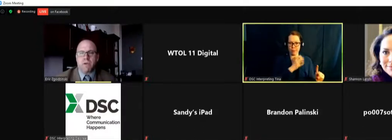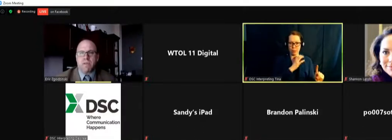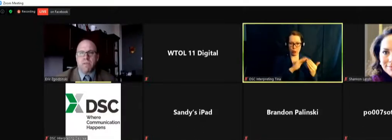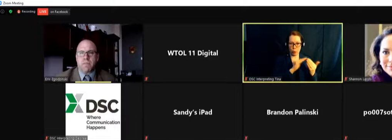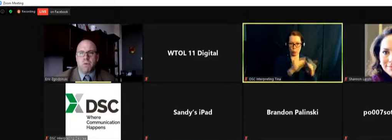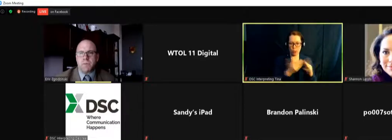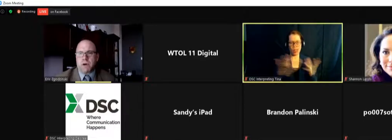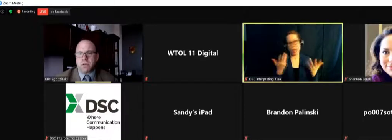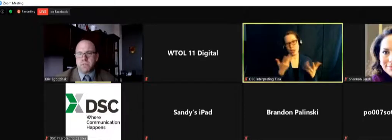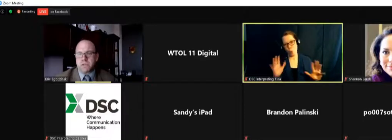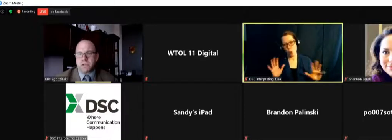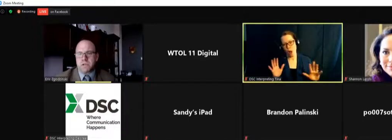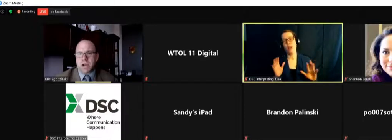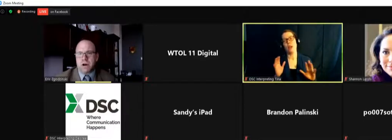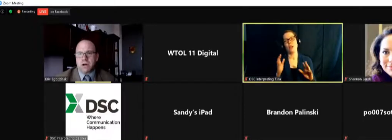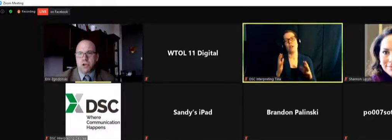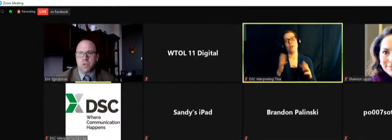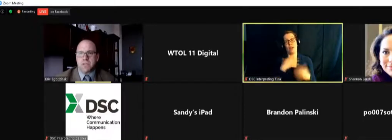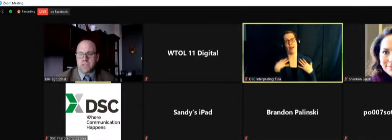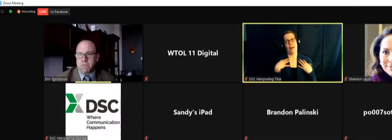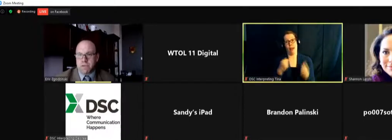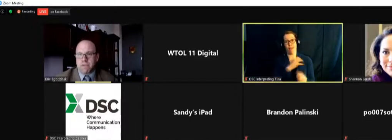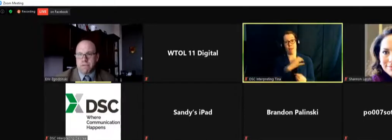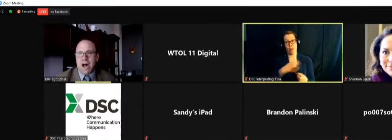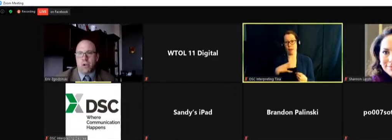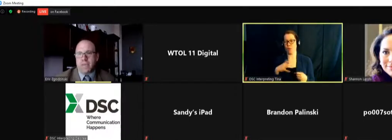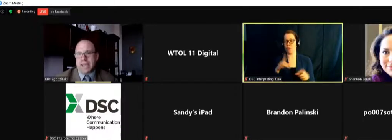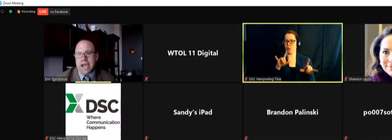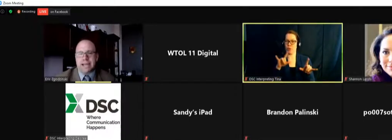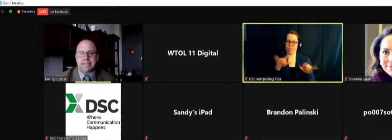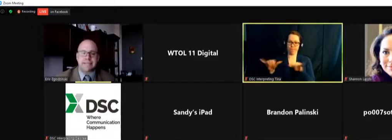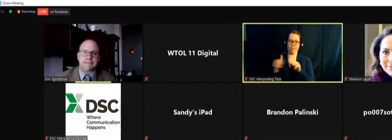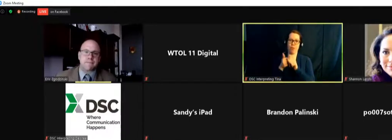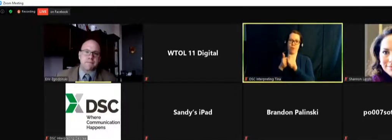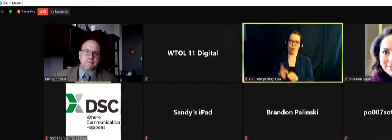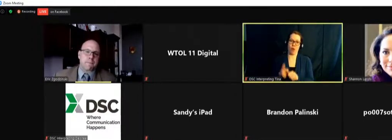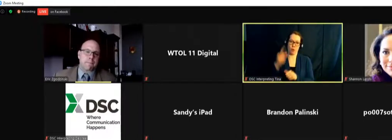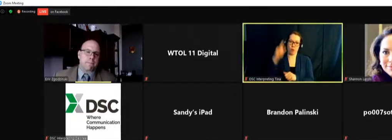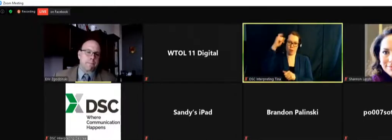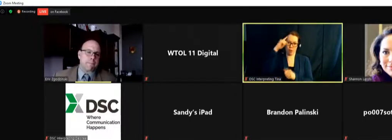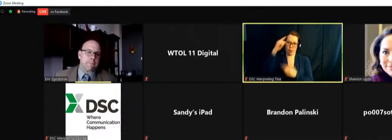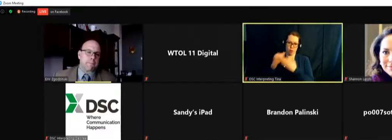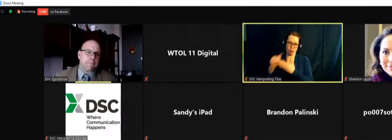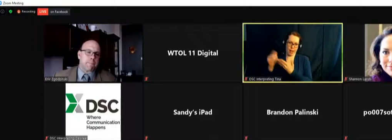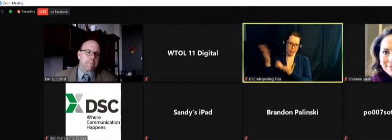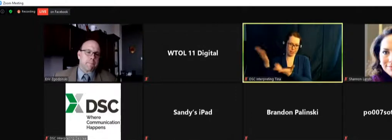I would think that most of my health commissioners are doing the same thing. They're following that guidance.